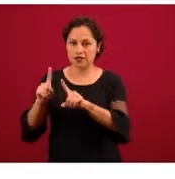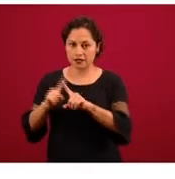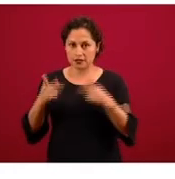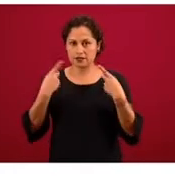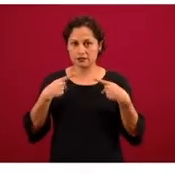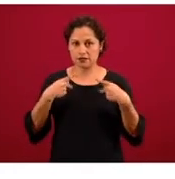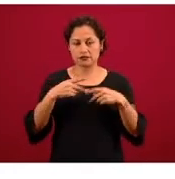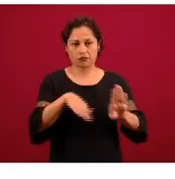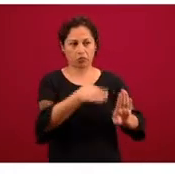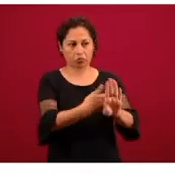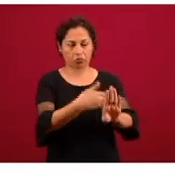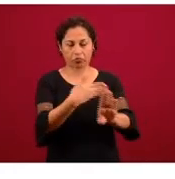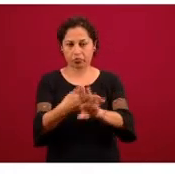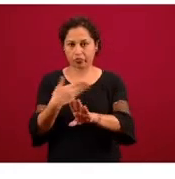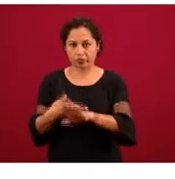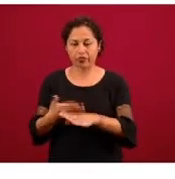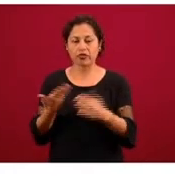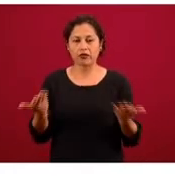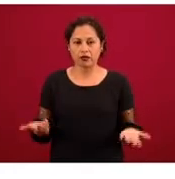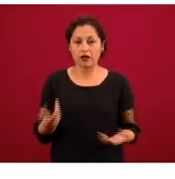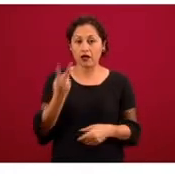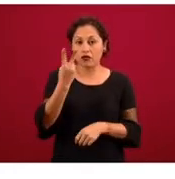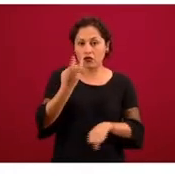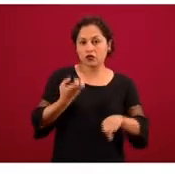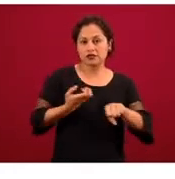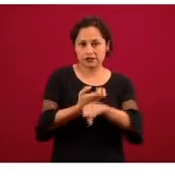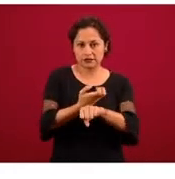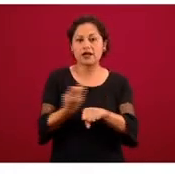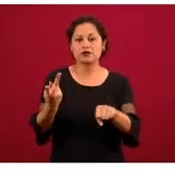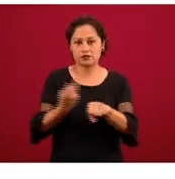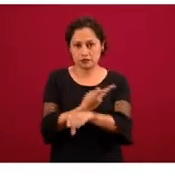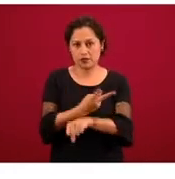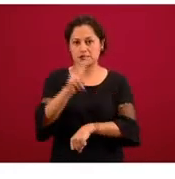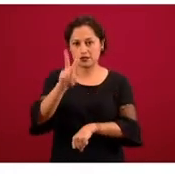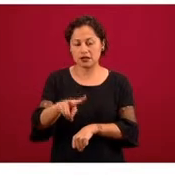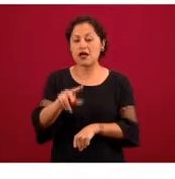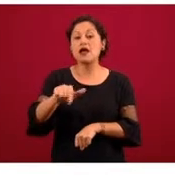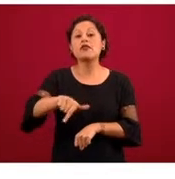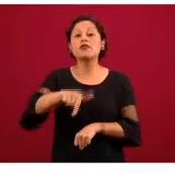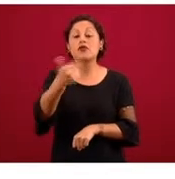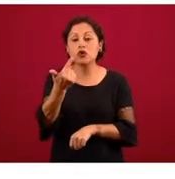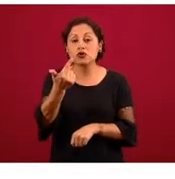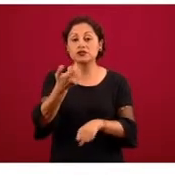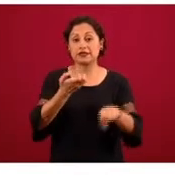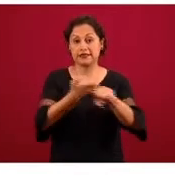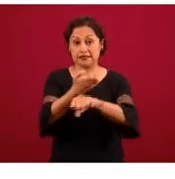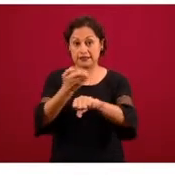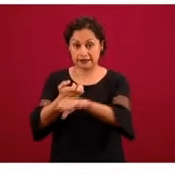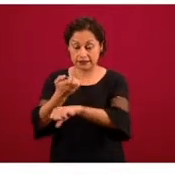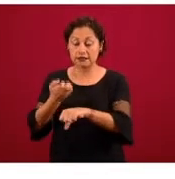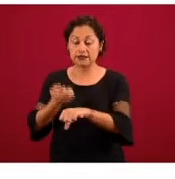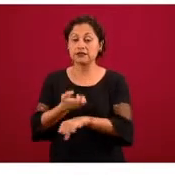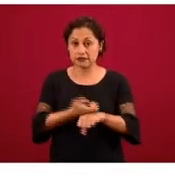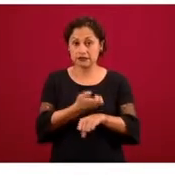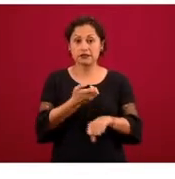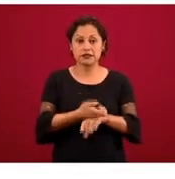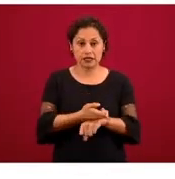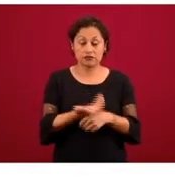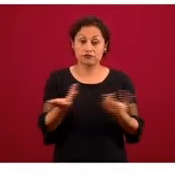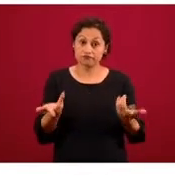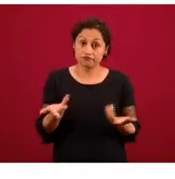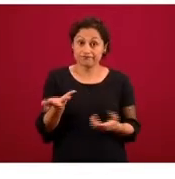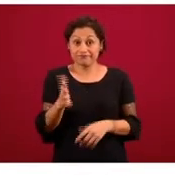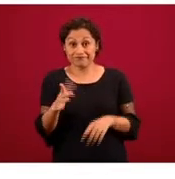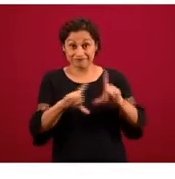against nursing staff in 12 states. 12. Now, this represents a little bit less than half of